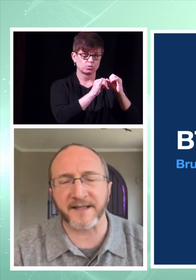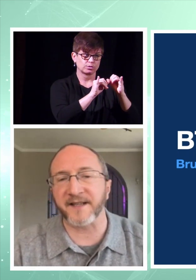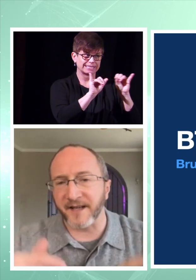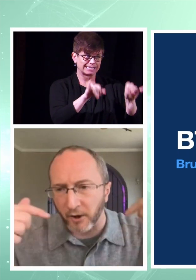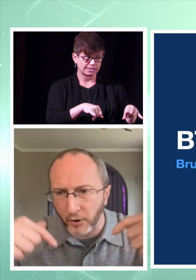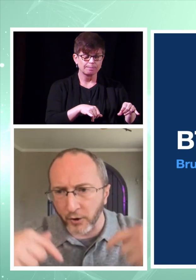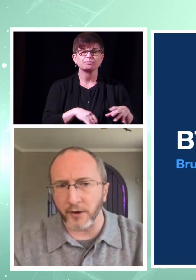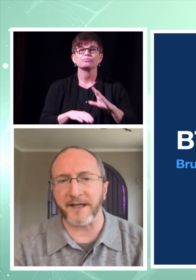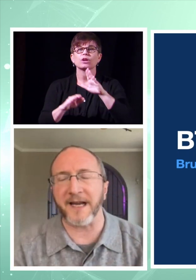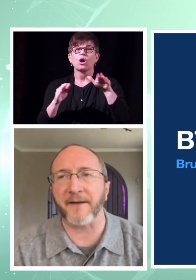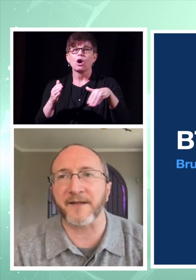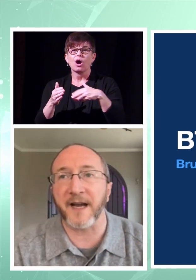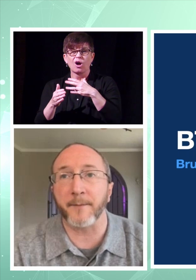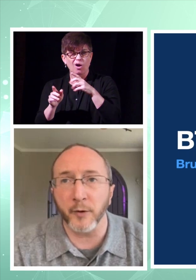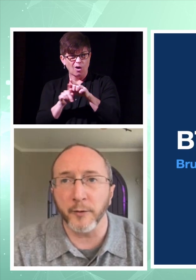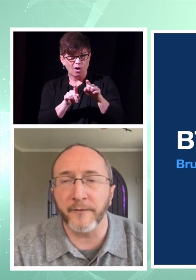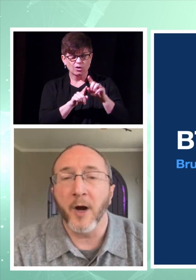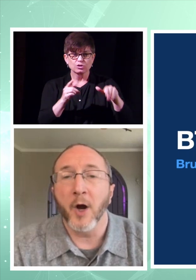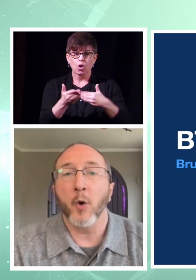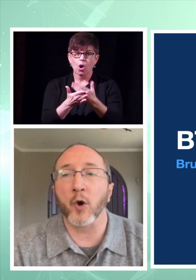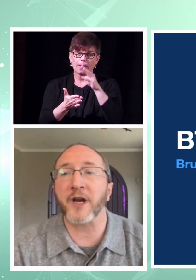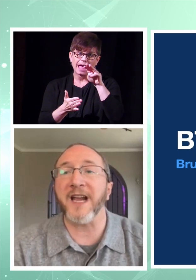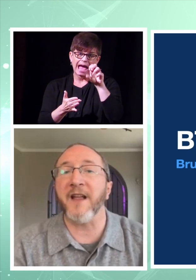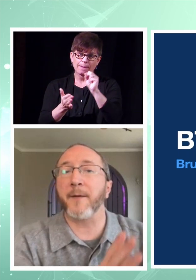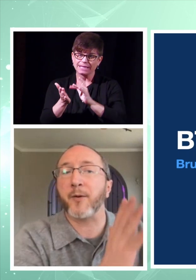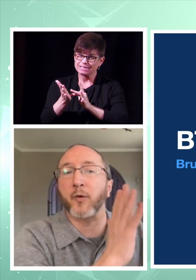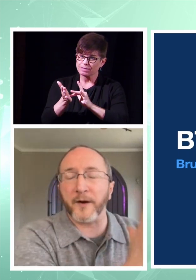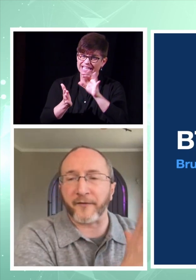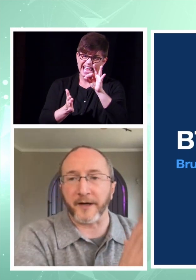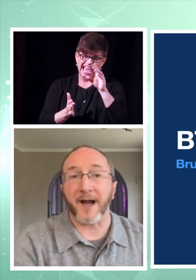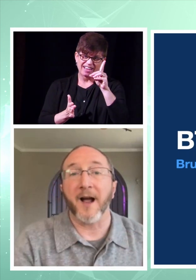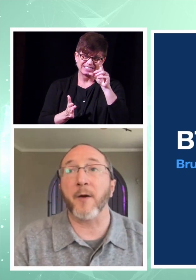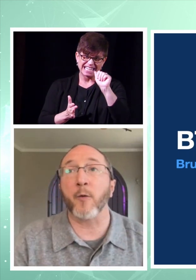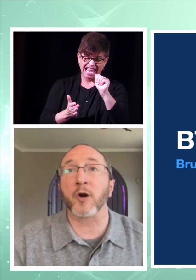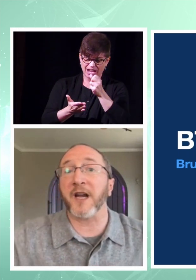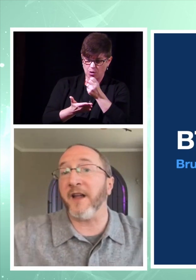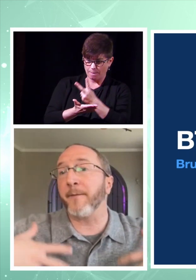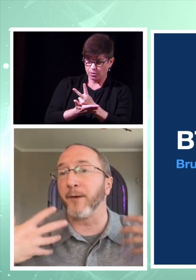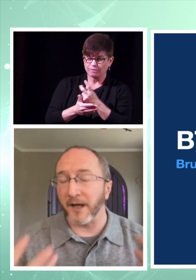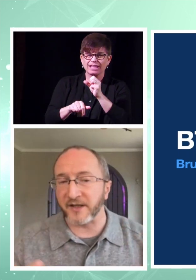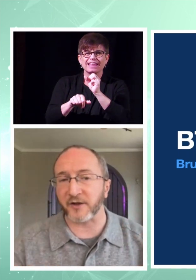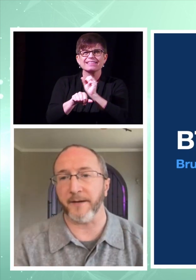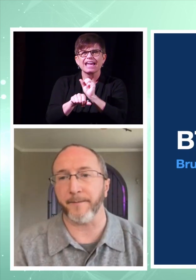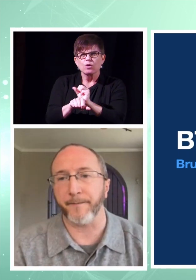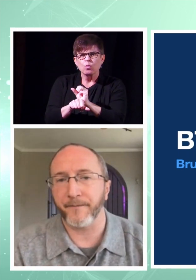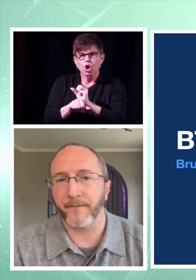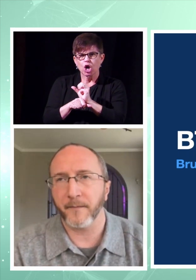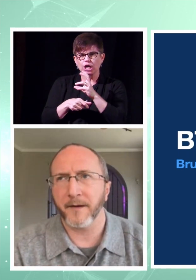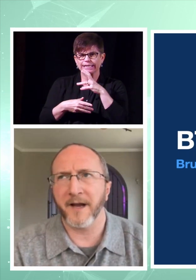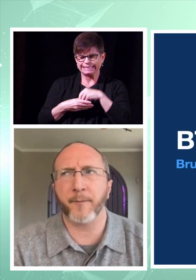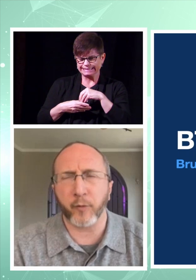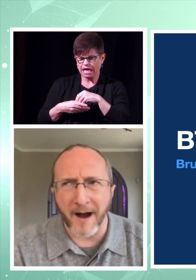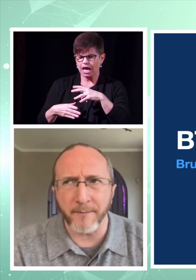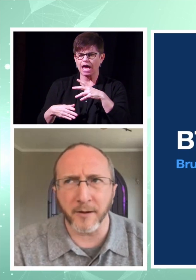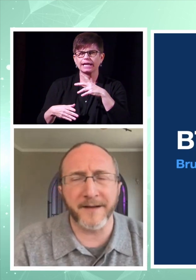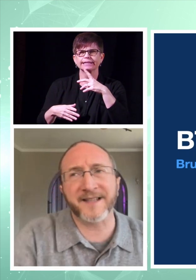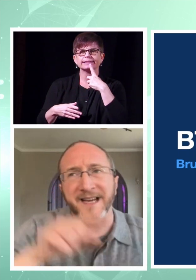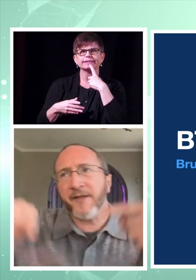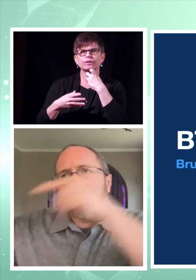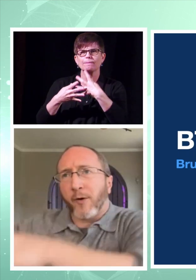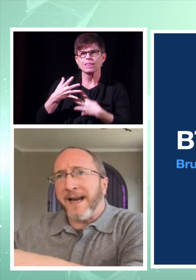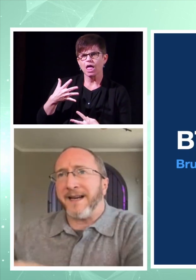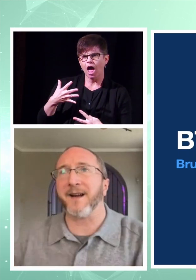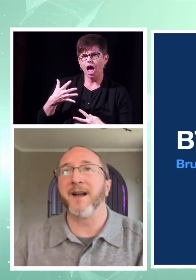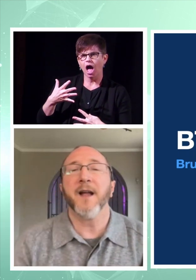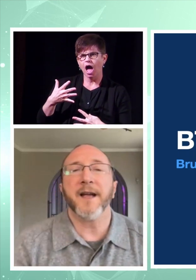the MS medicines that are currently FDA approved work in the periphery. They work in the bloodstream. And the problem is